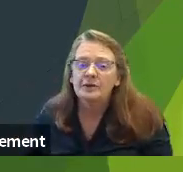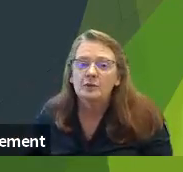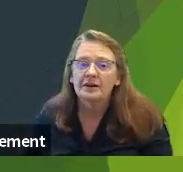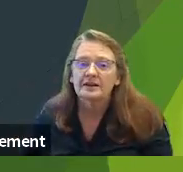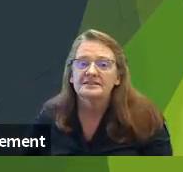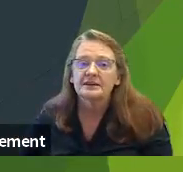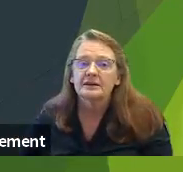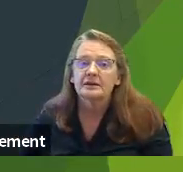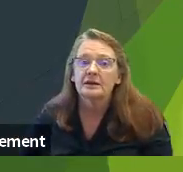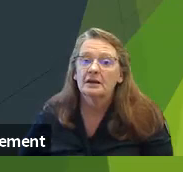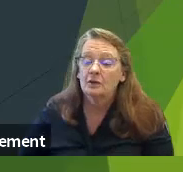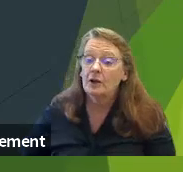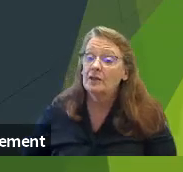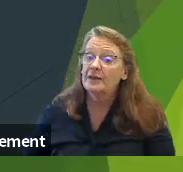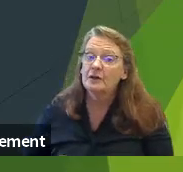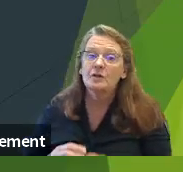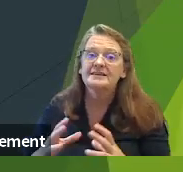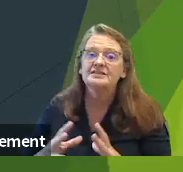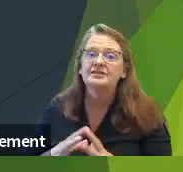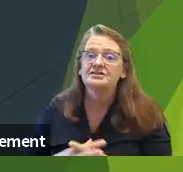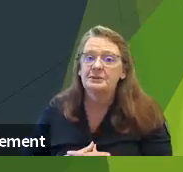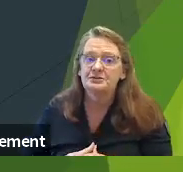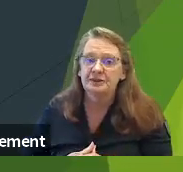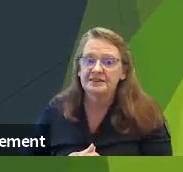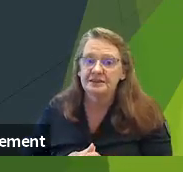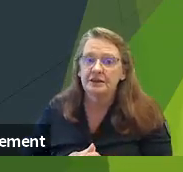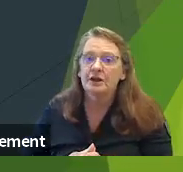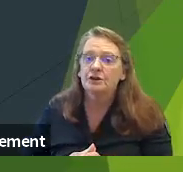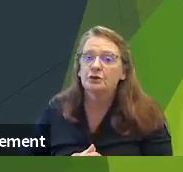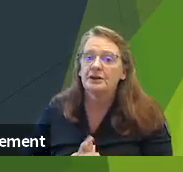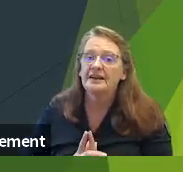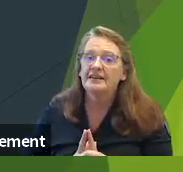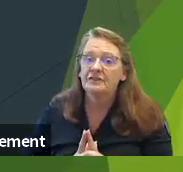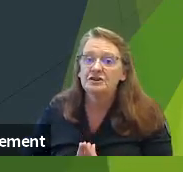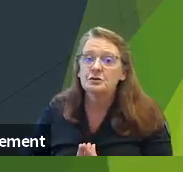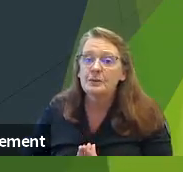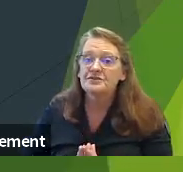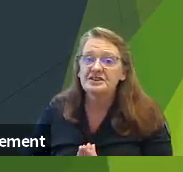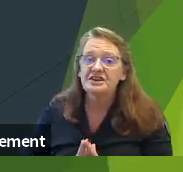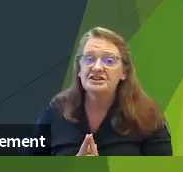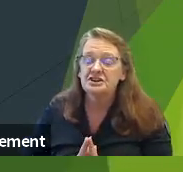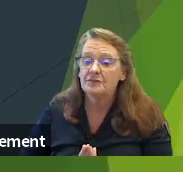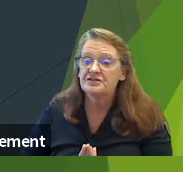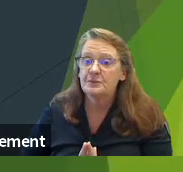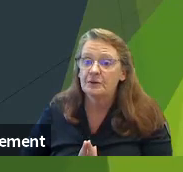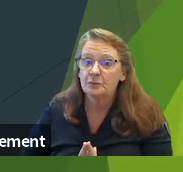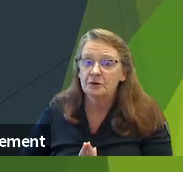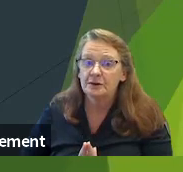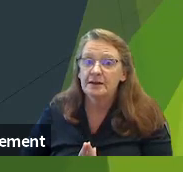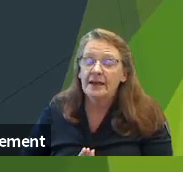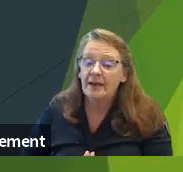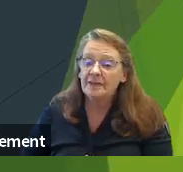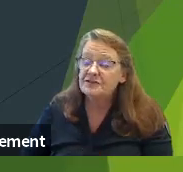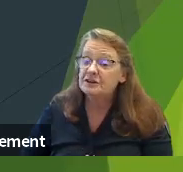do we reorganize? Well, that whole idea of conceptualizing. You're creating the visual representation of the spoken